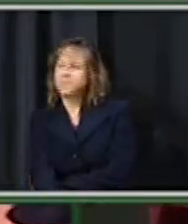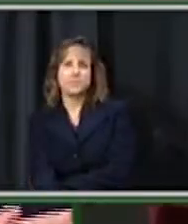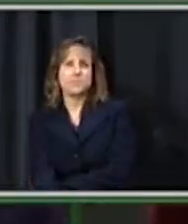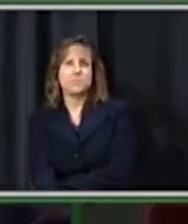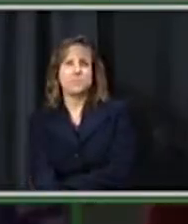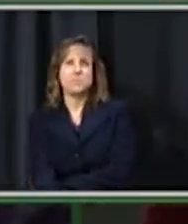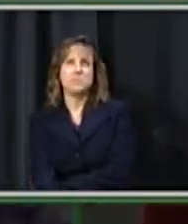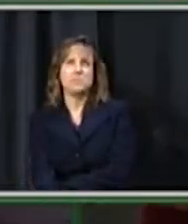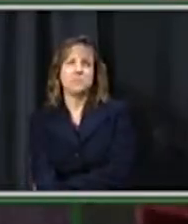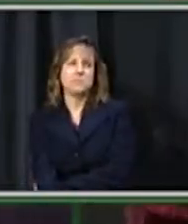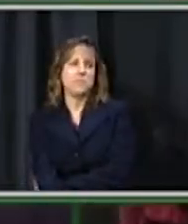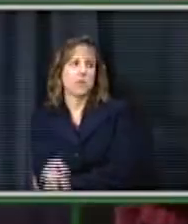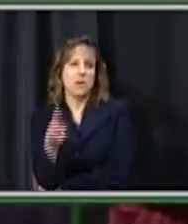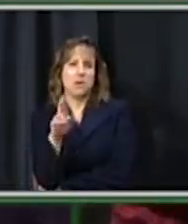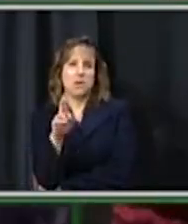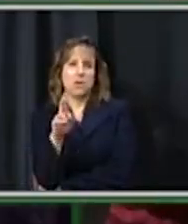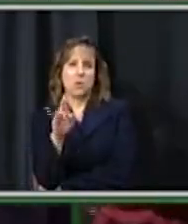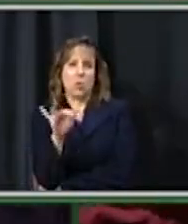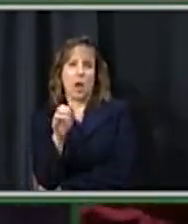Ryan Christopher Sawyer.